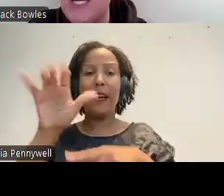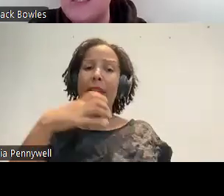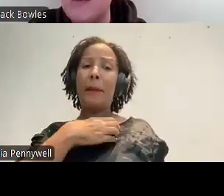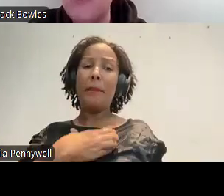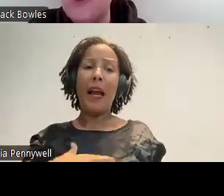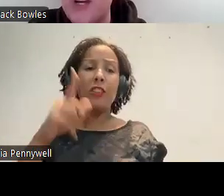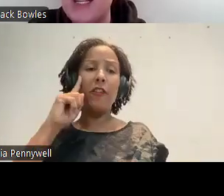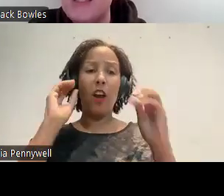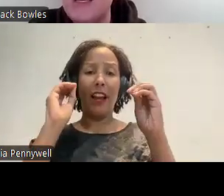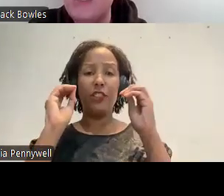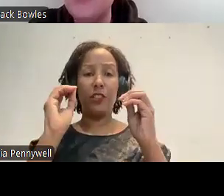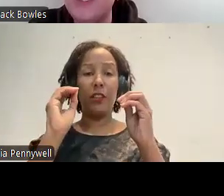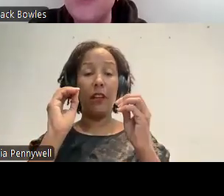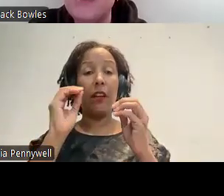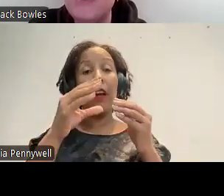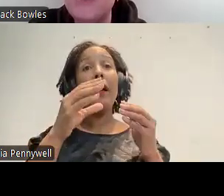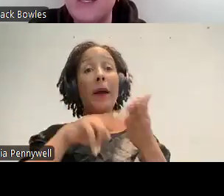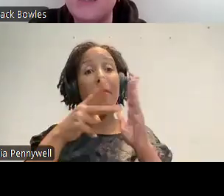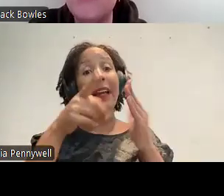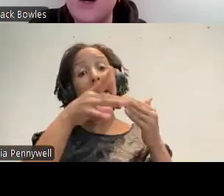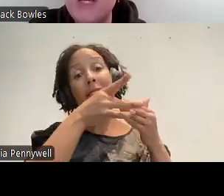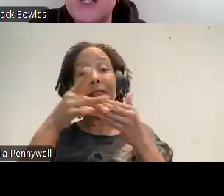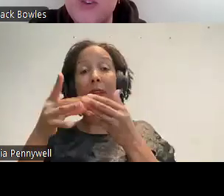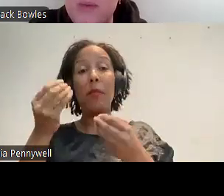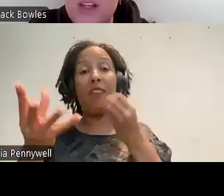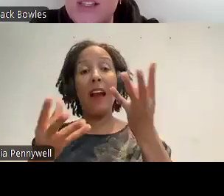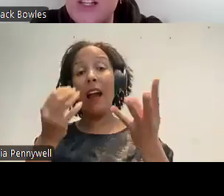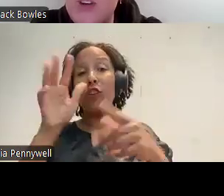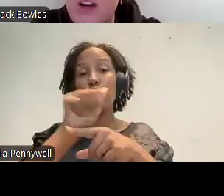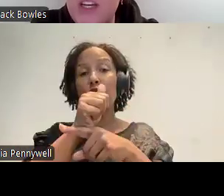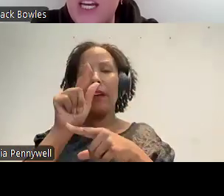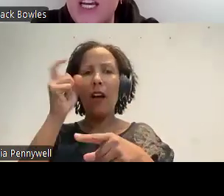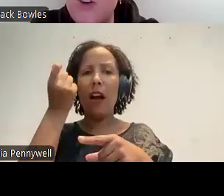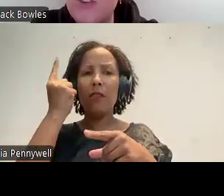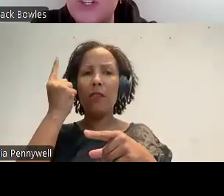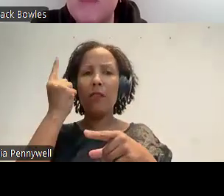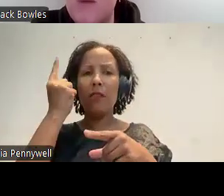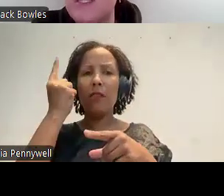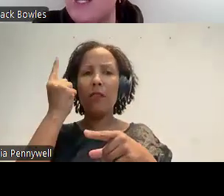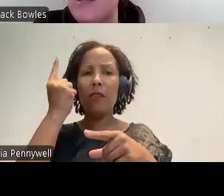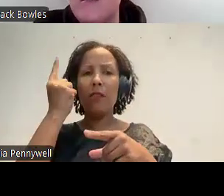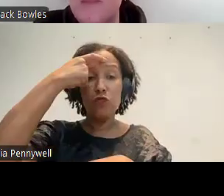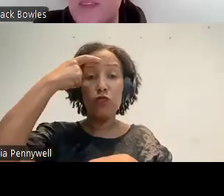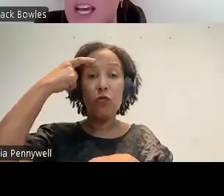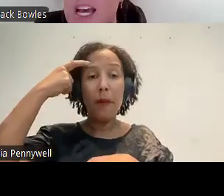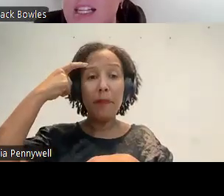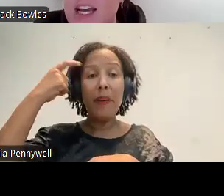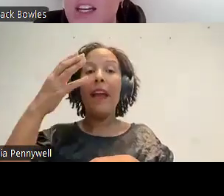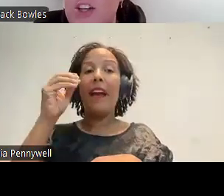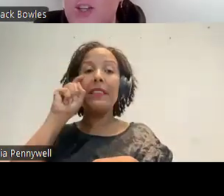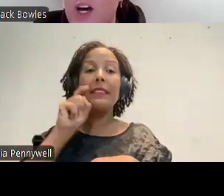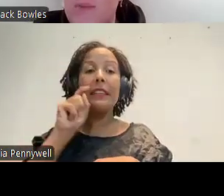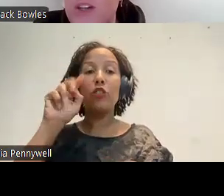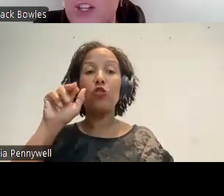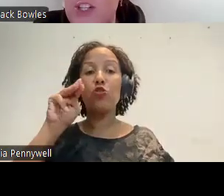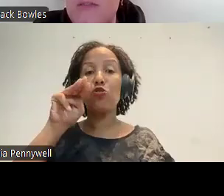him to create several trainings to increase understanding of complex trauma, sex trafficking, and overlooked populations.